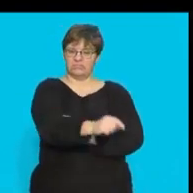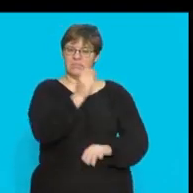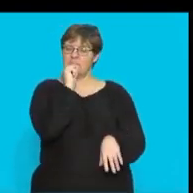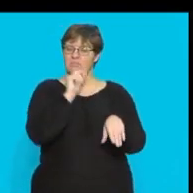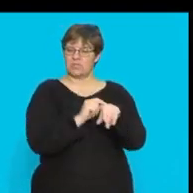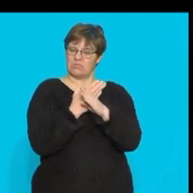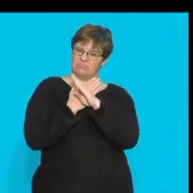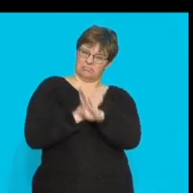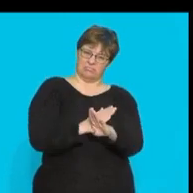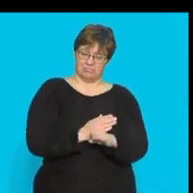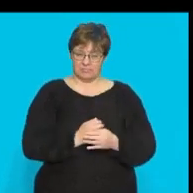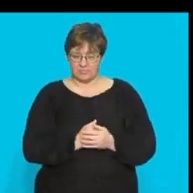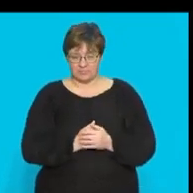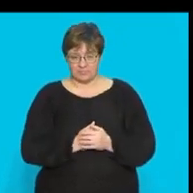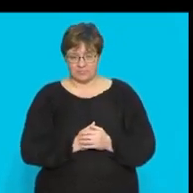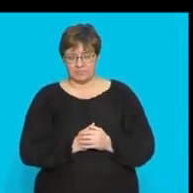repellent,